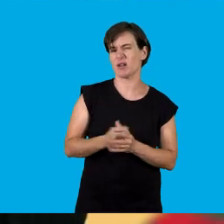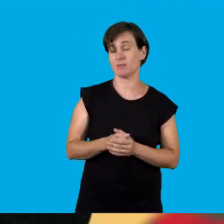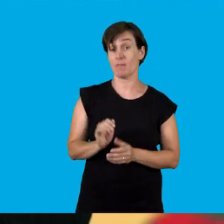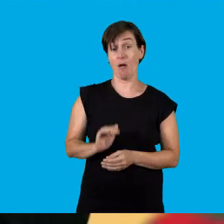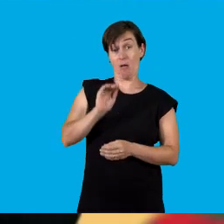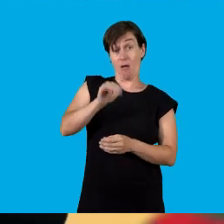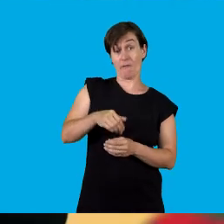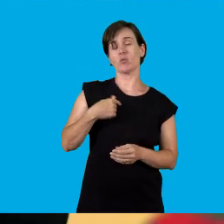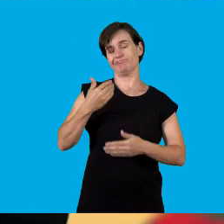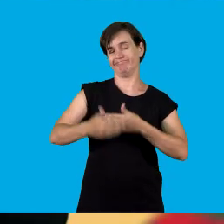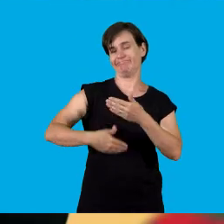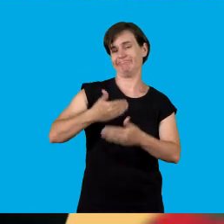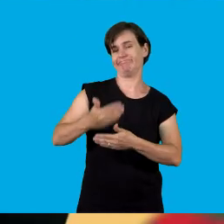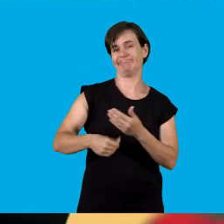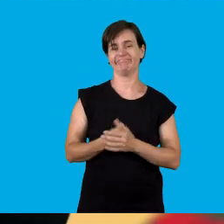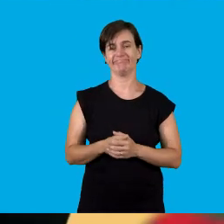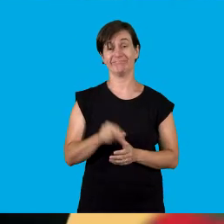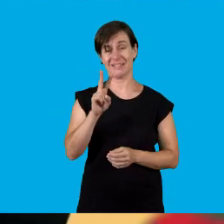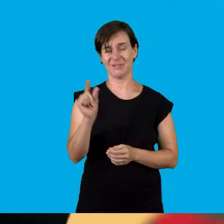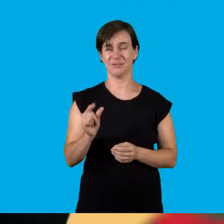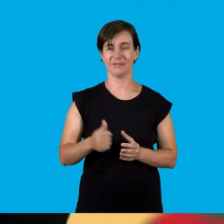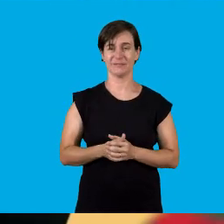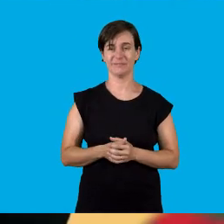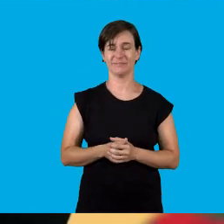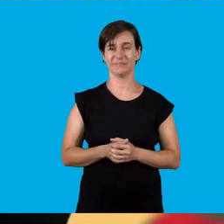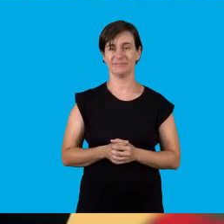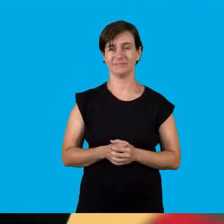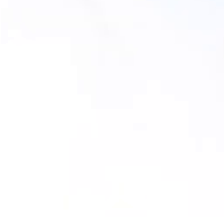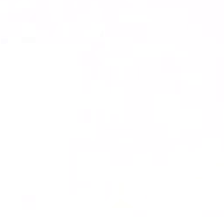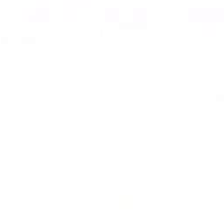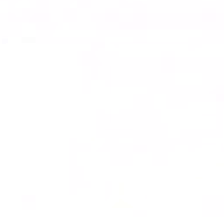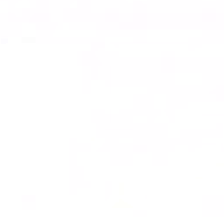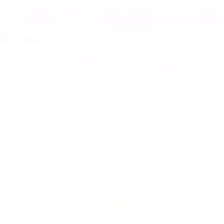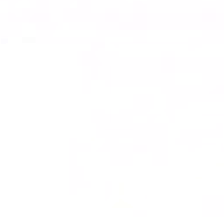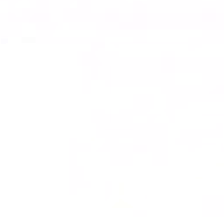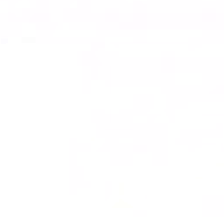quick advert break. After the break, we'll continue with our lesson. See you soon.